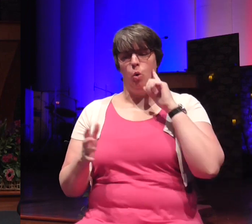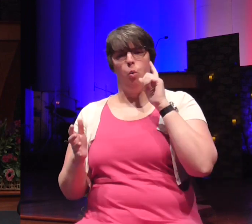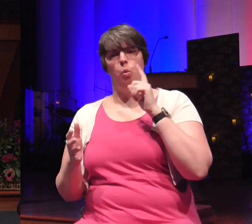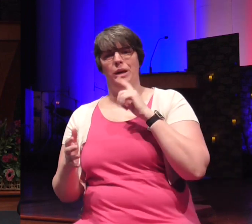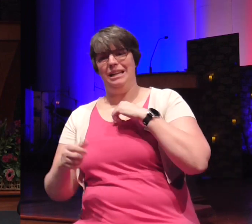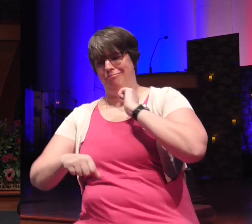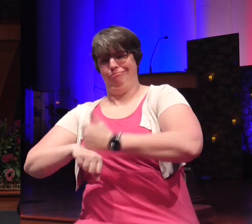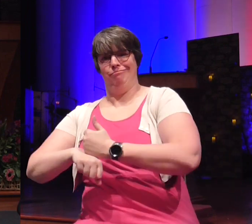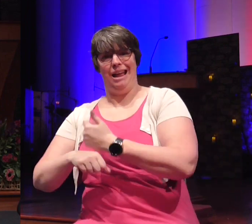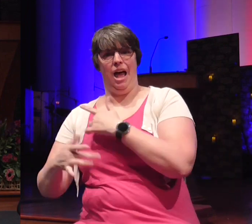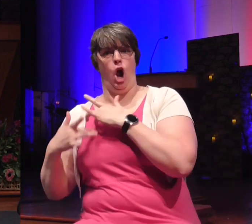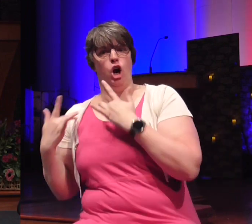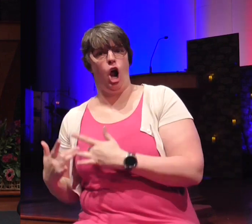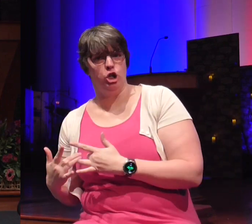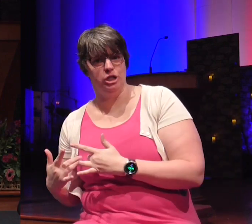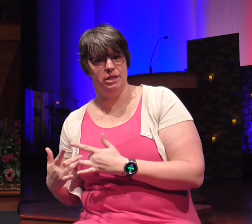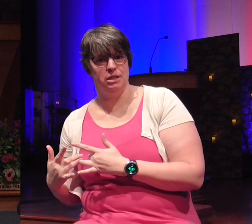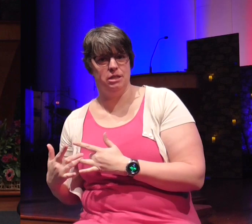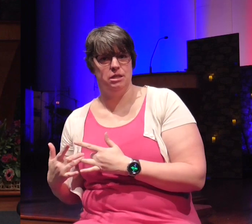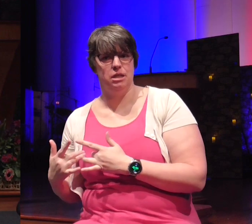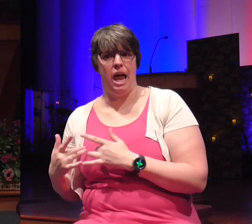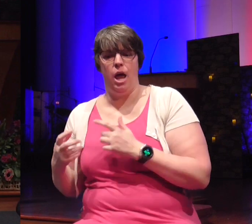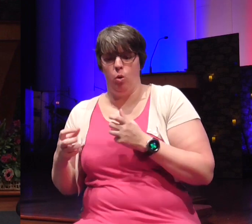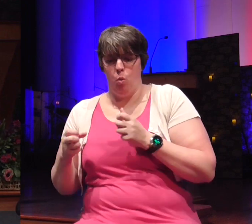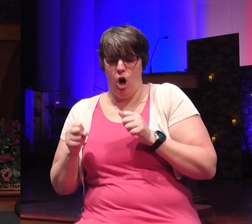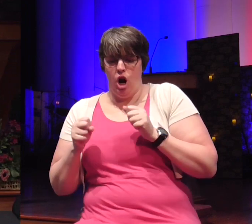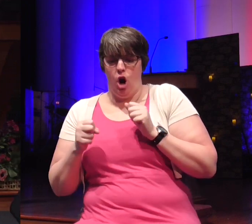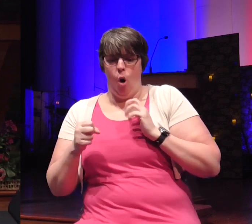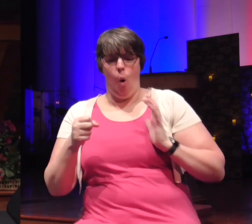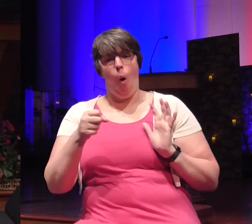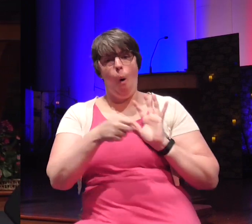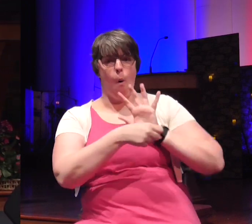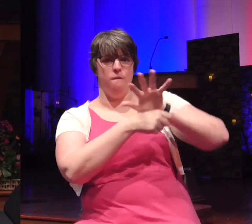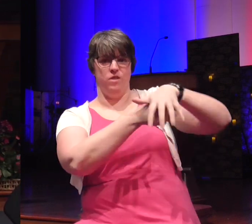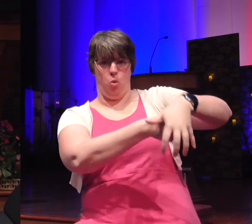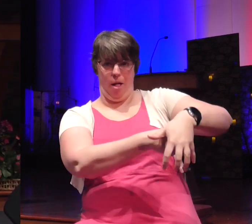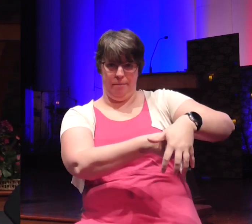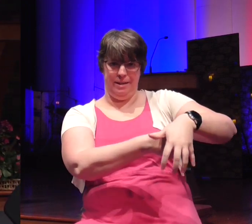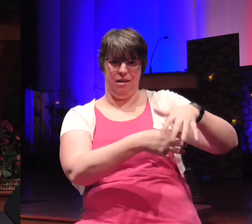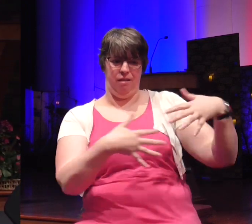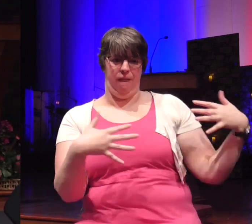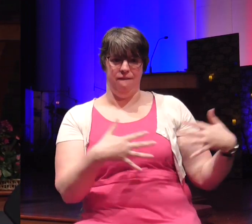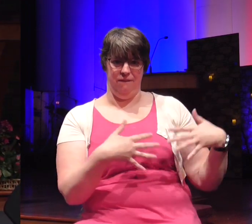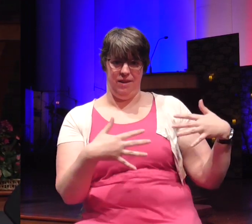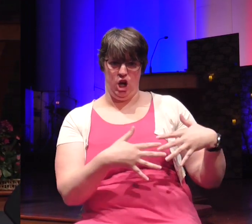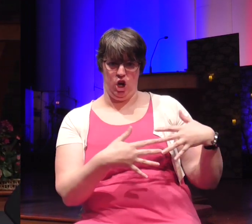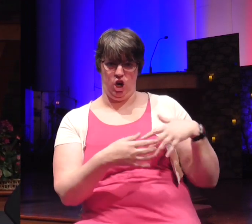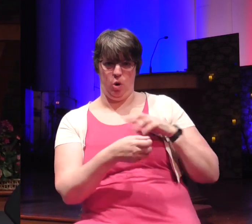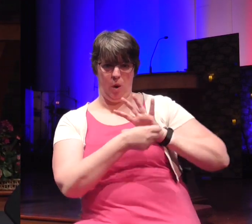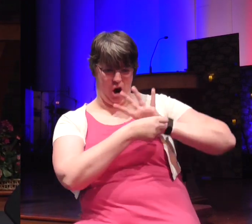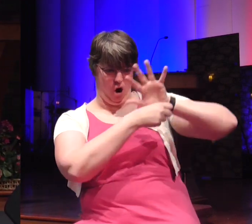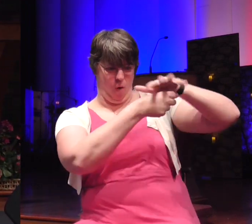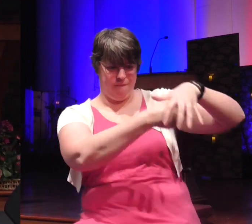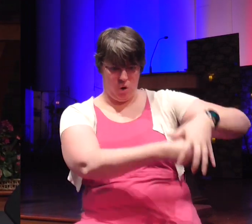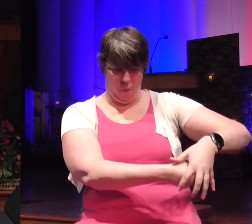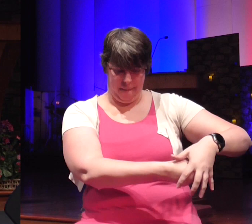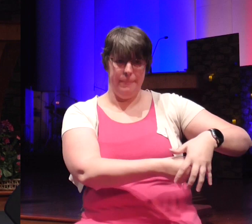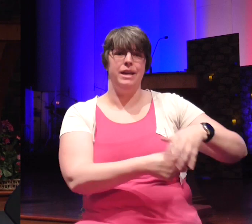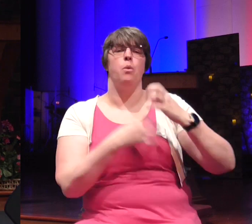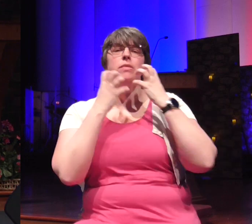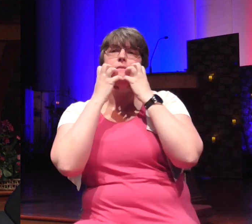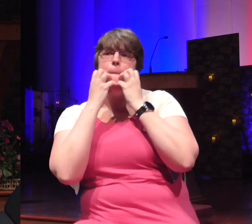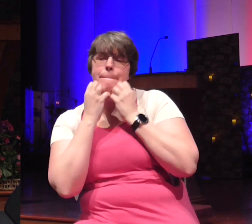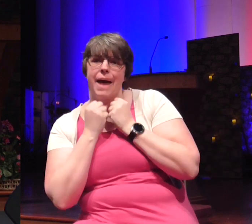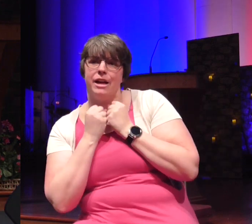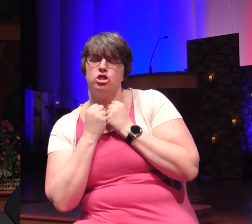it. But we're overwhelming it with that passion, with that courage, and we go ahead doing what we need to do, being